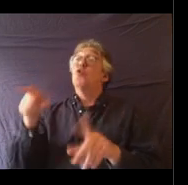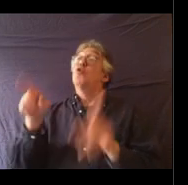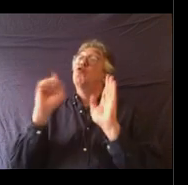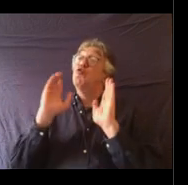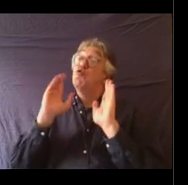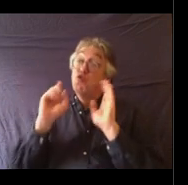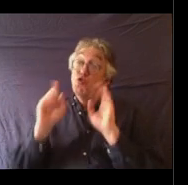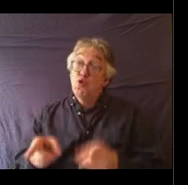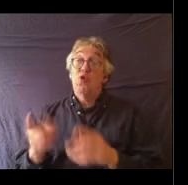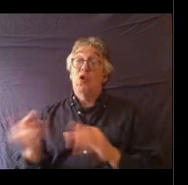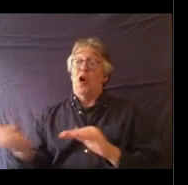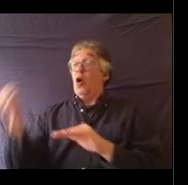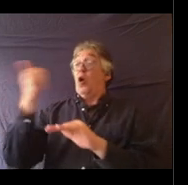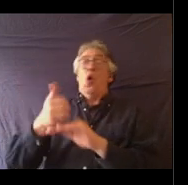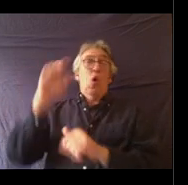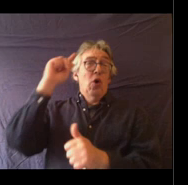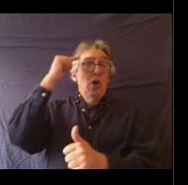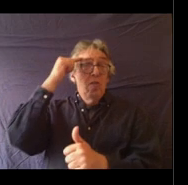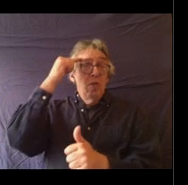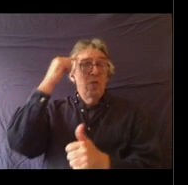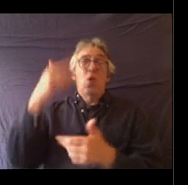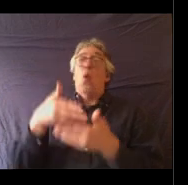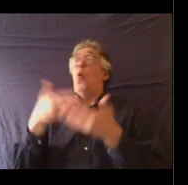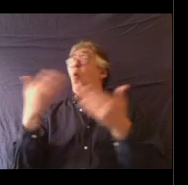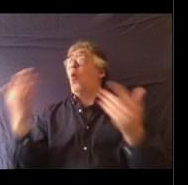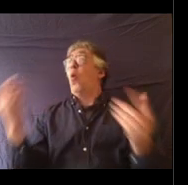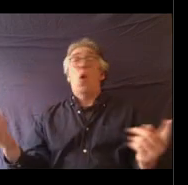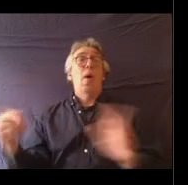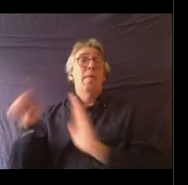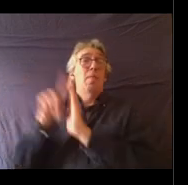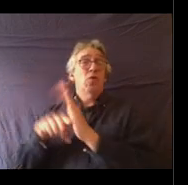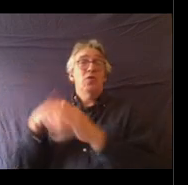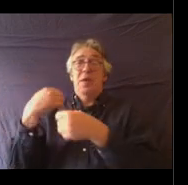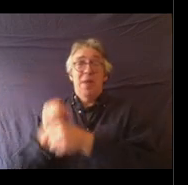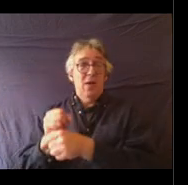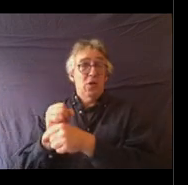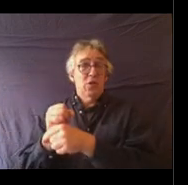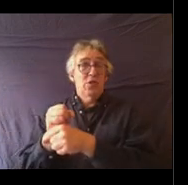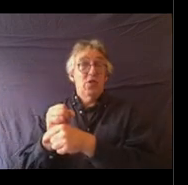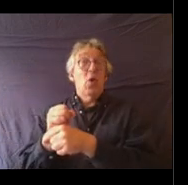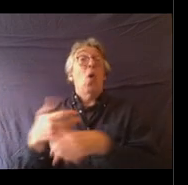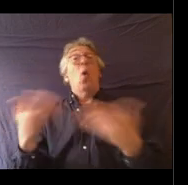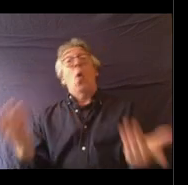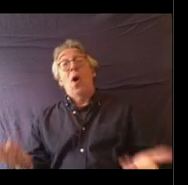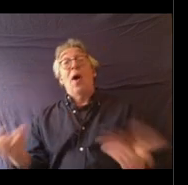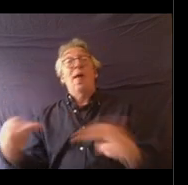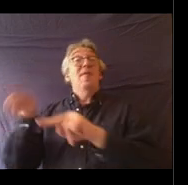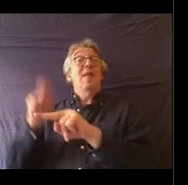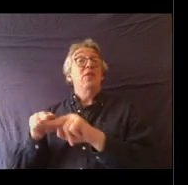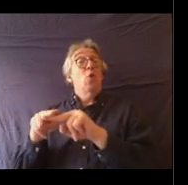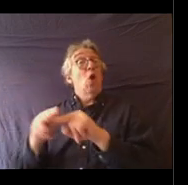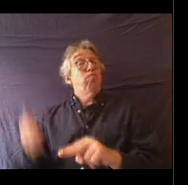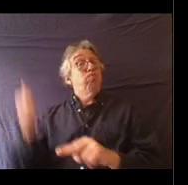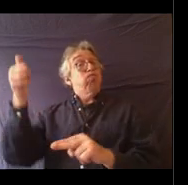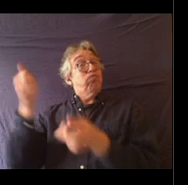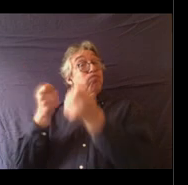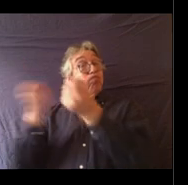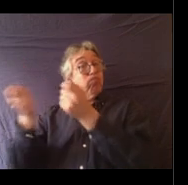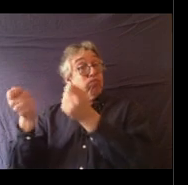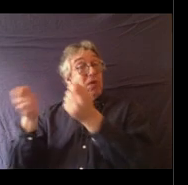so either the government or the policymakers deciding the law or the national authorities, to set